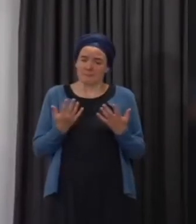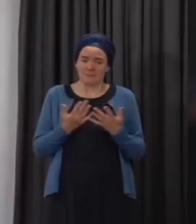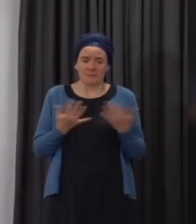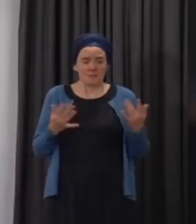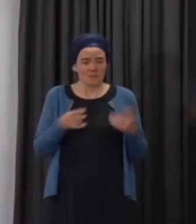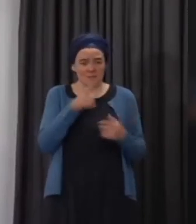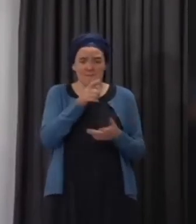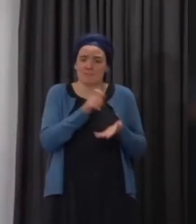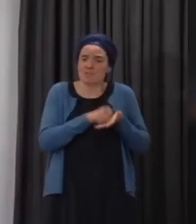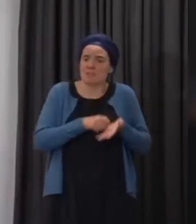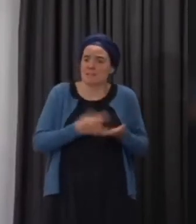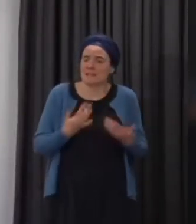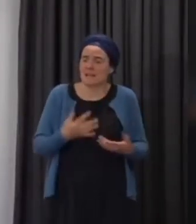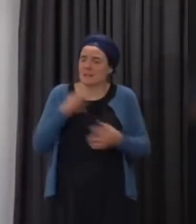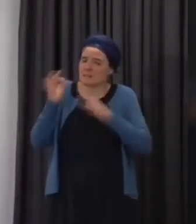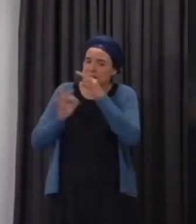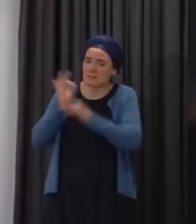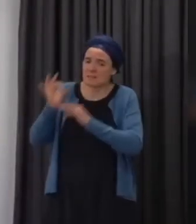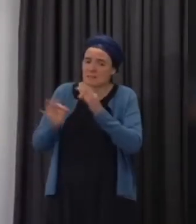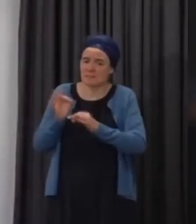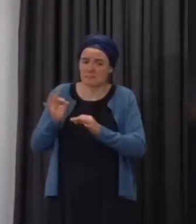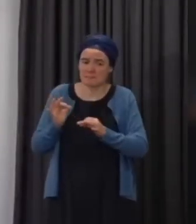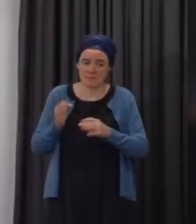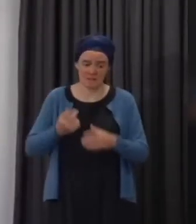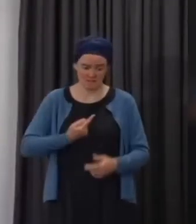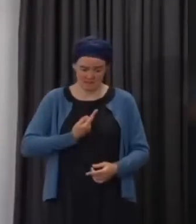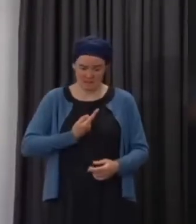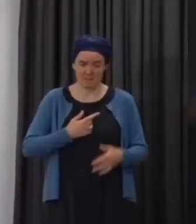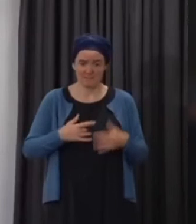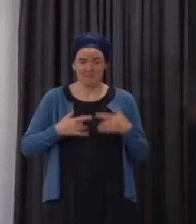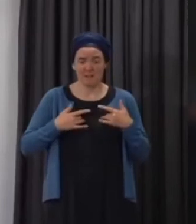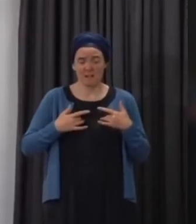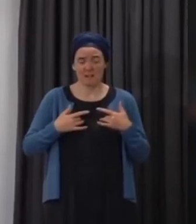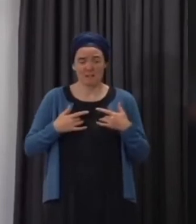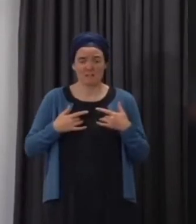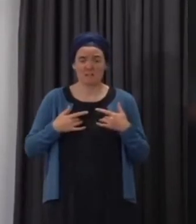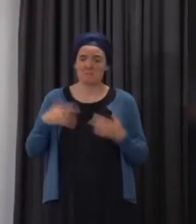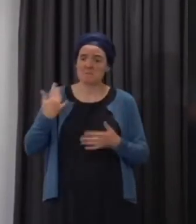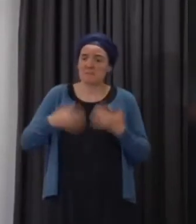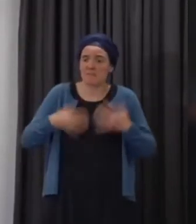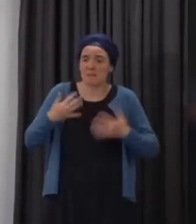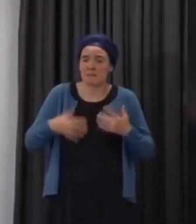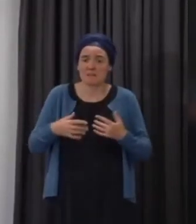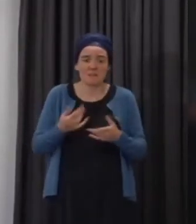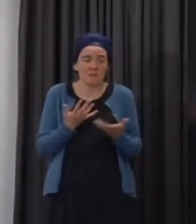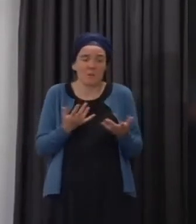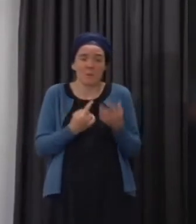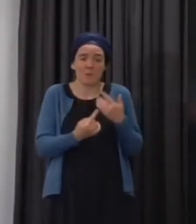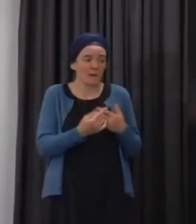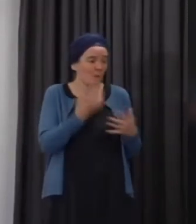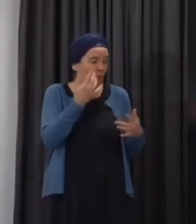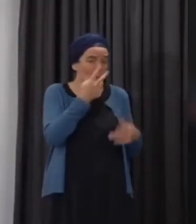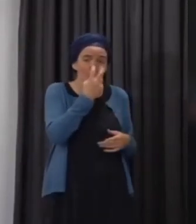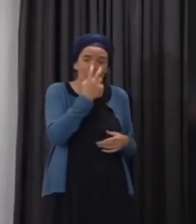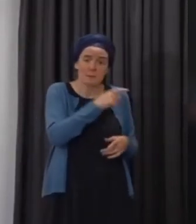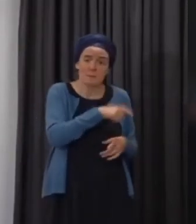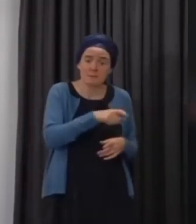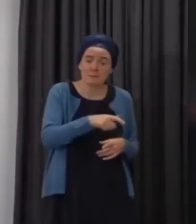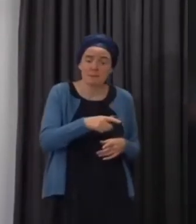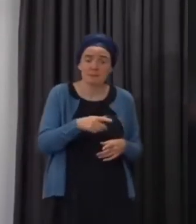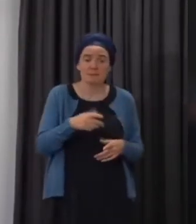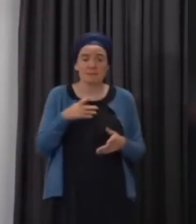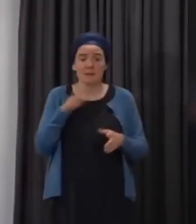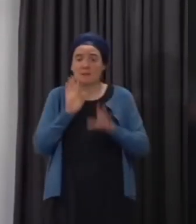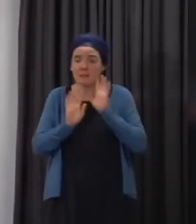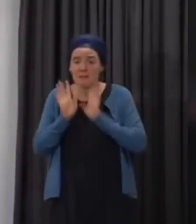making choices feel some of that ourselves as well. And it's not just for older people, of course. There are plenty of younger people